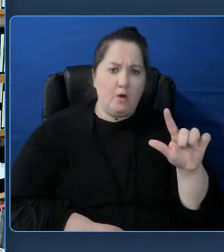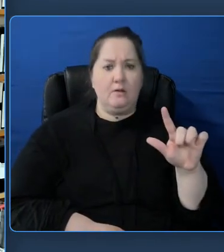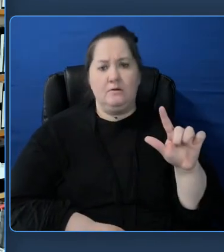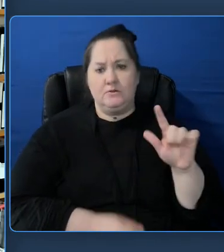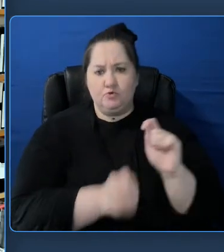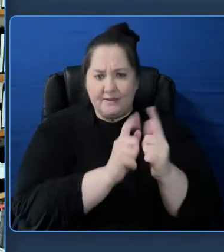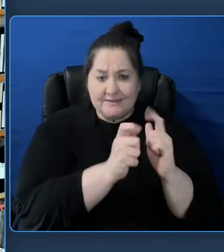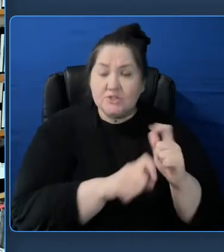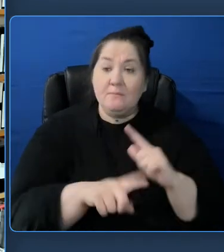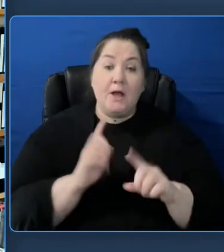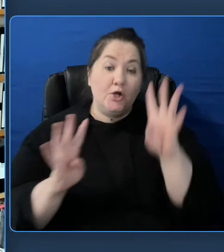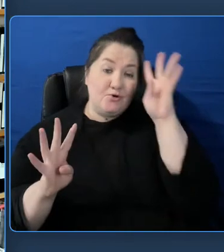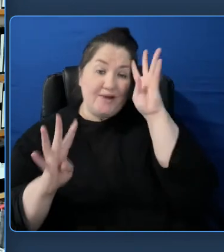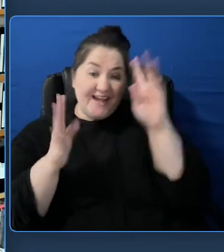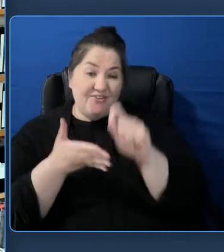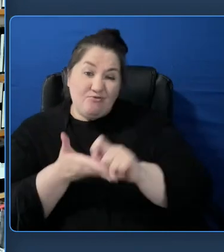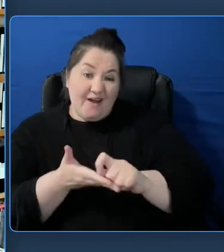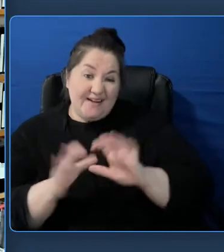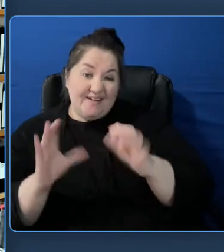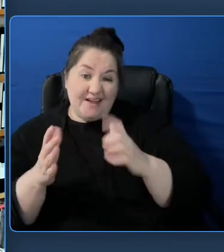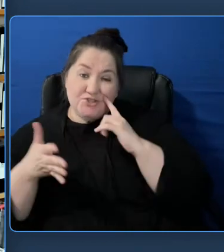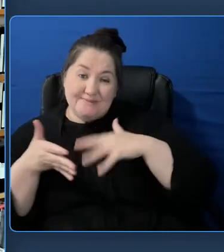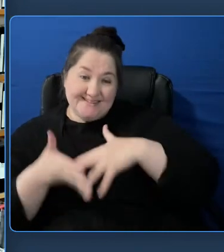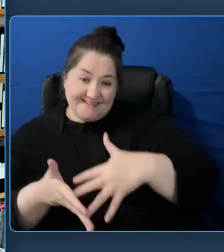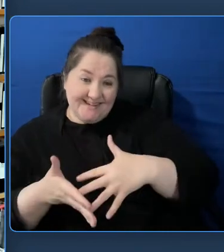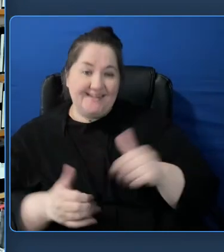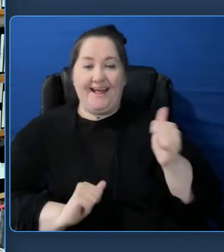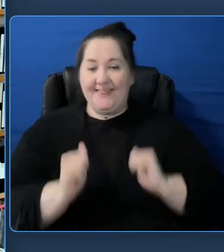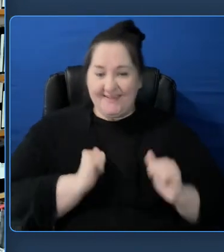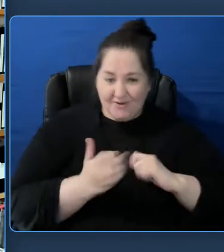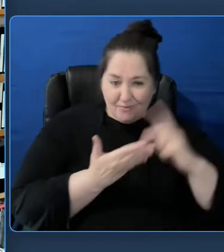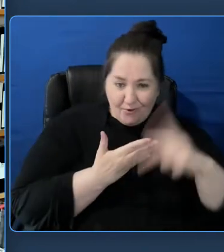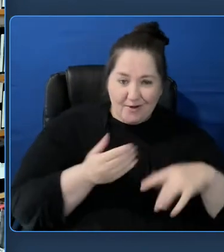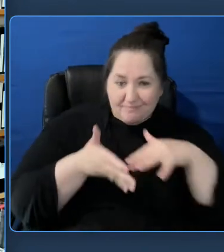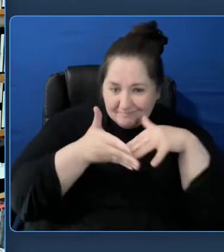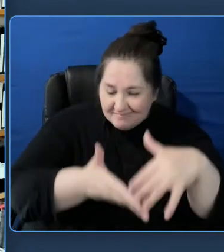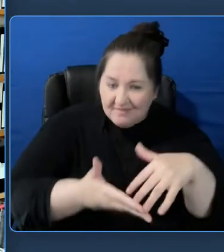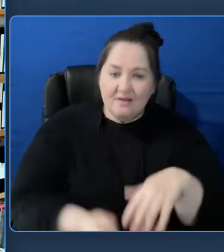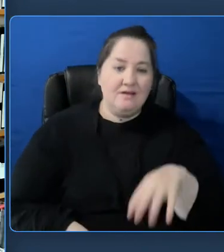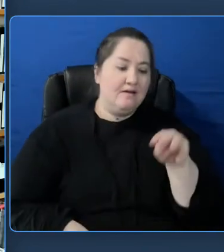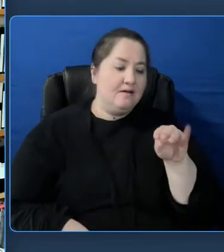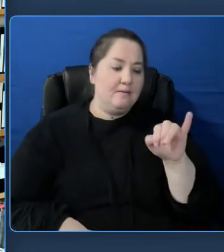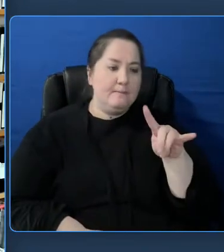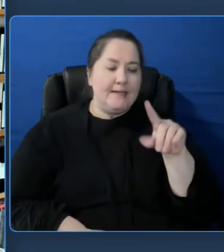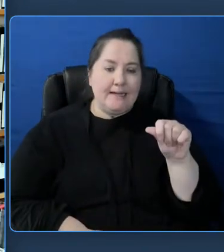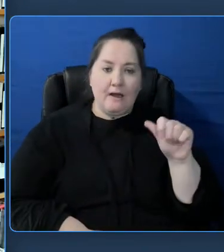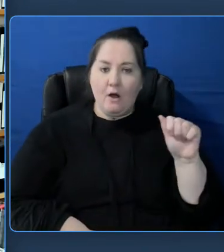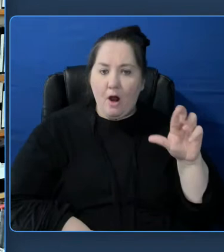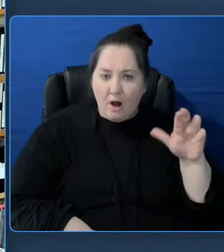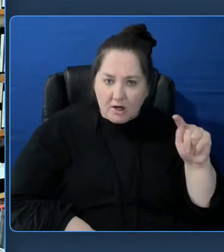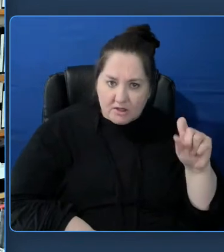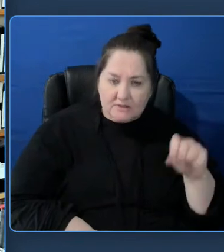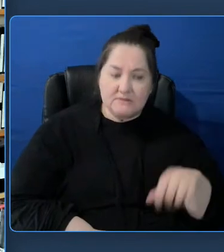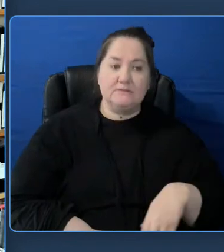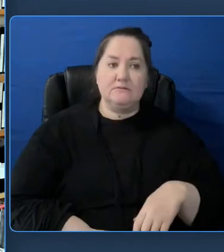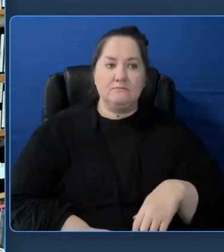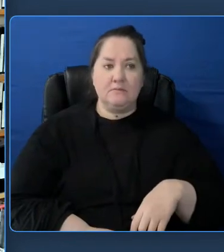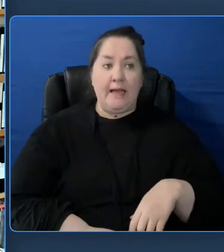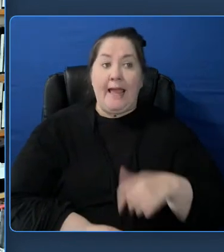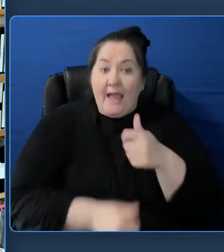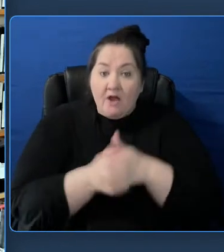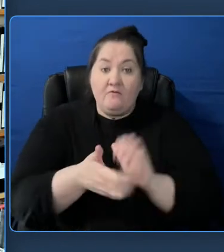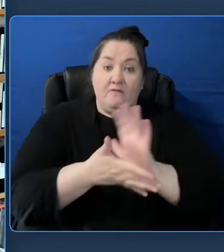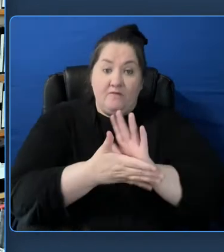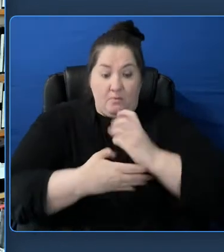writing. This should be studied in theater programs, in media arts. You know, every filmmaker should study